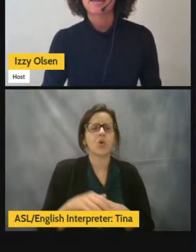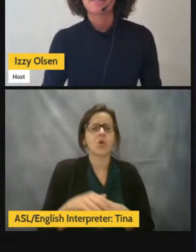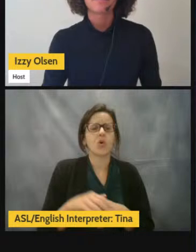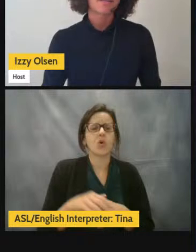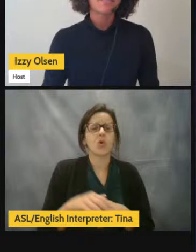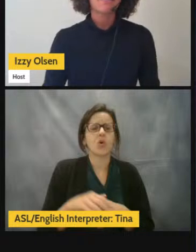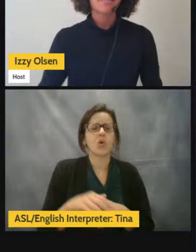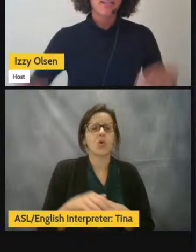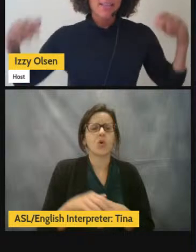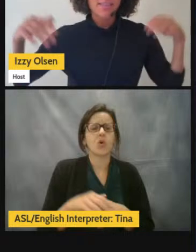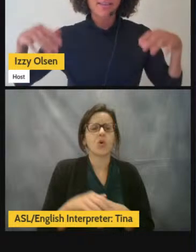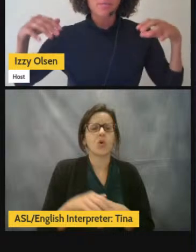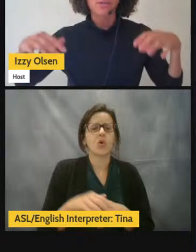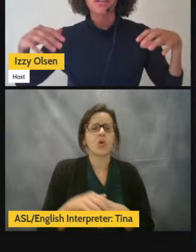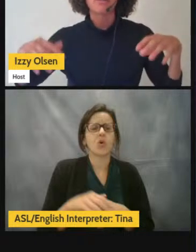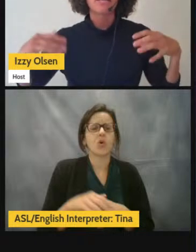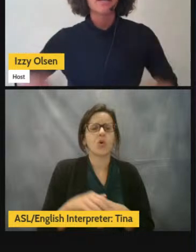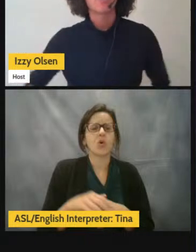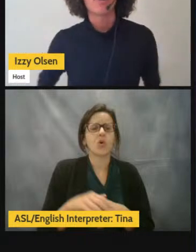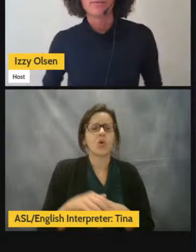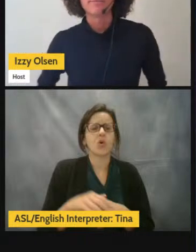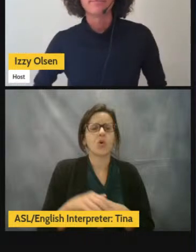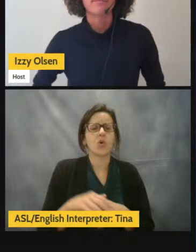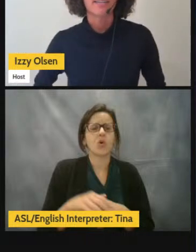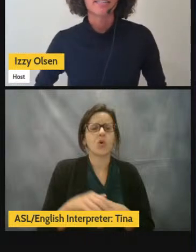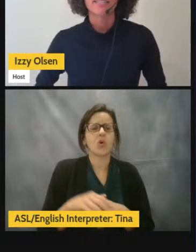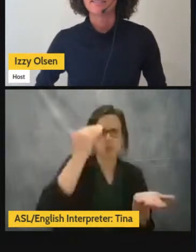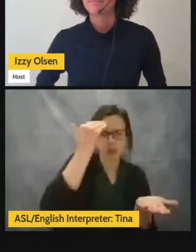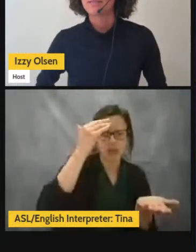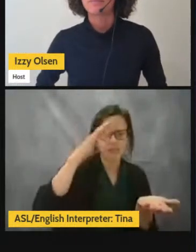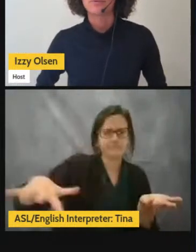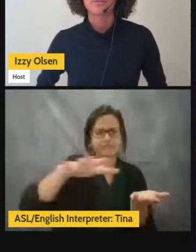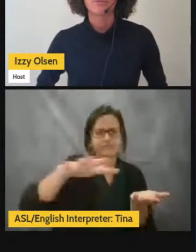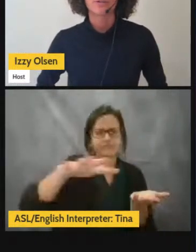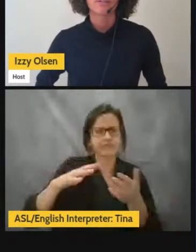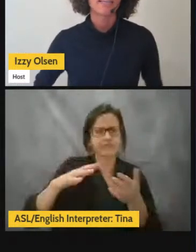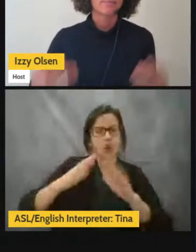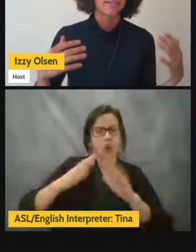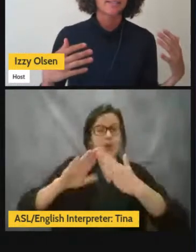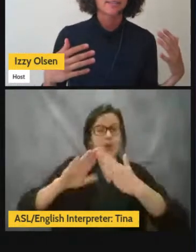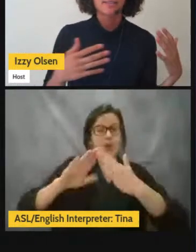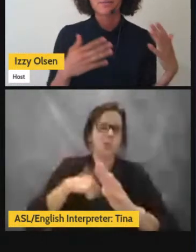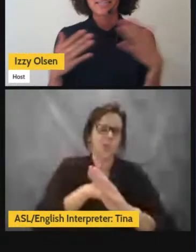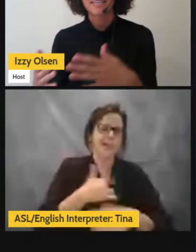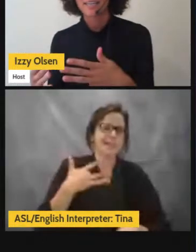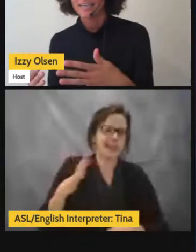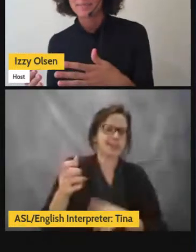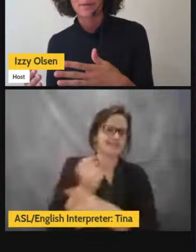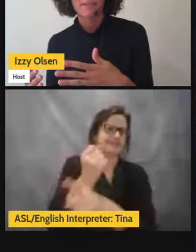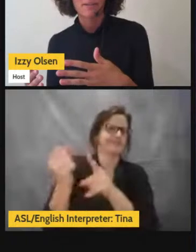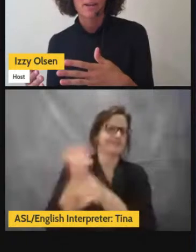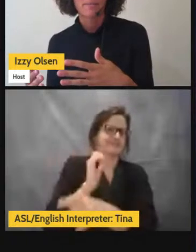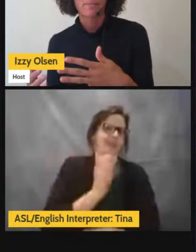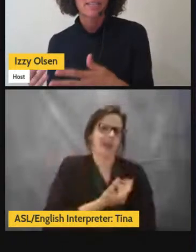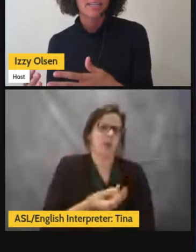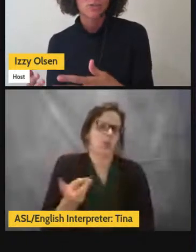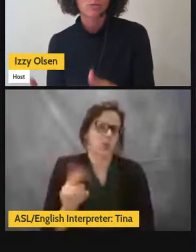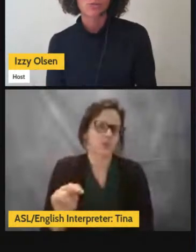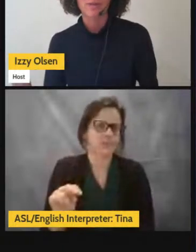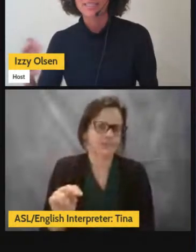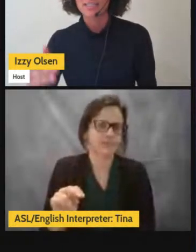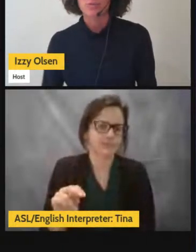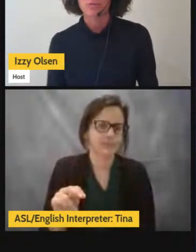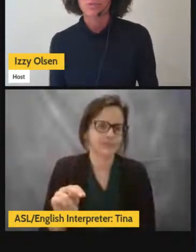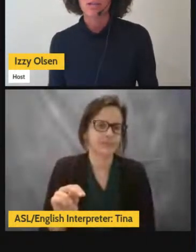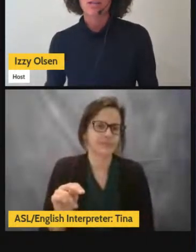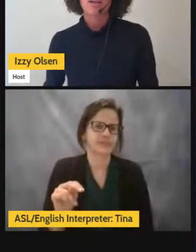is that sometimes even in the community we eat our own, as in people who are lesbians discriminating against